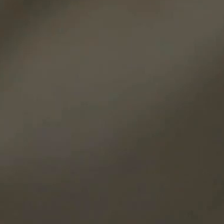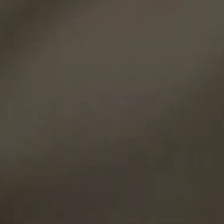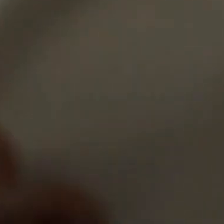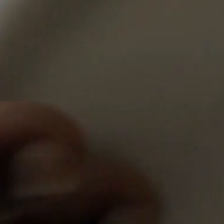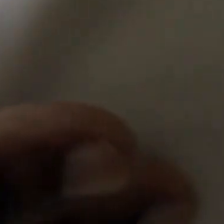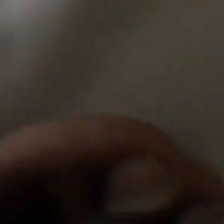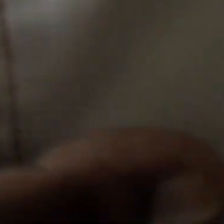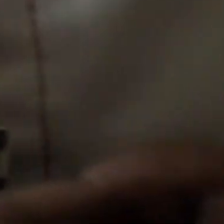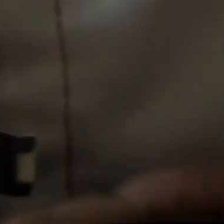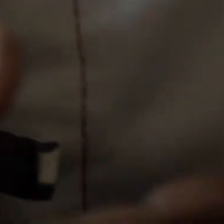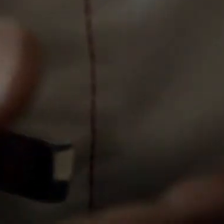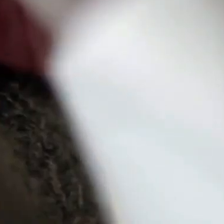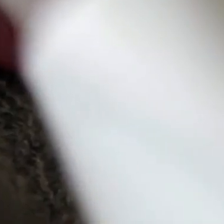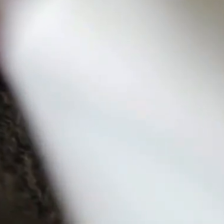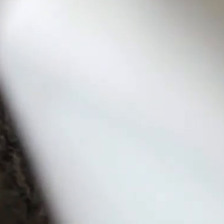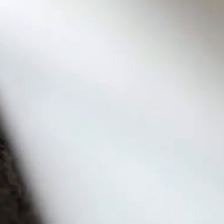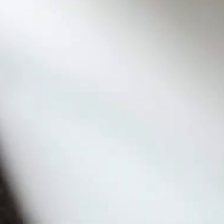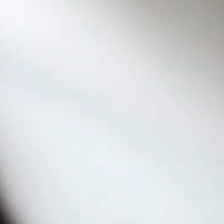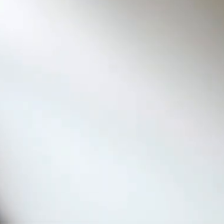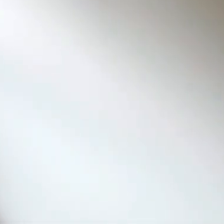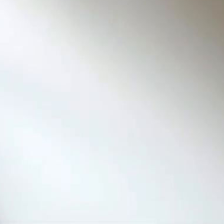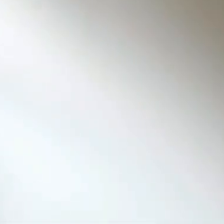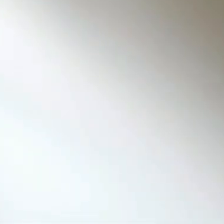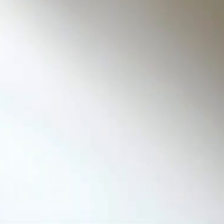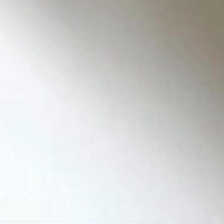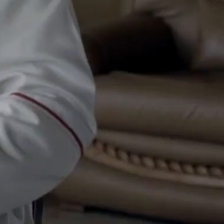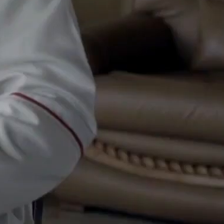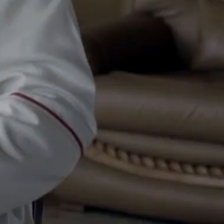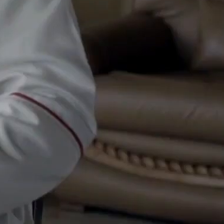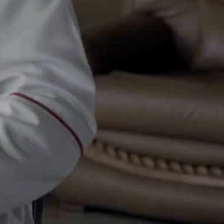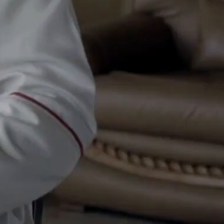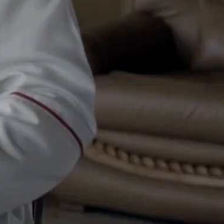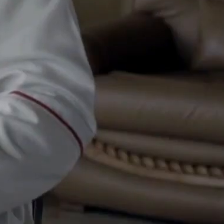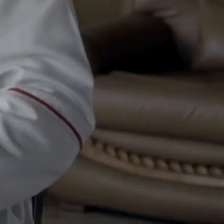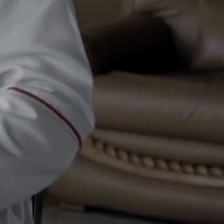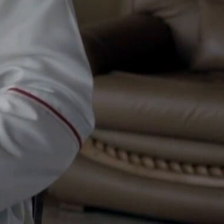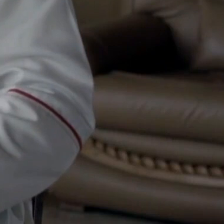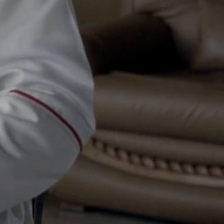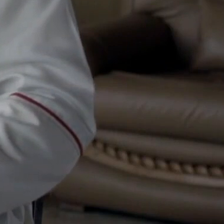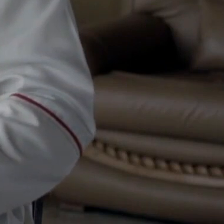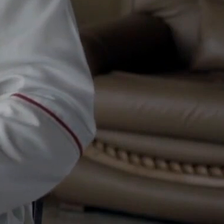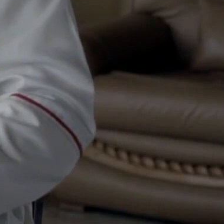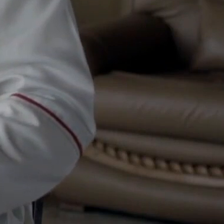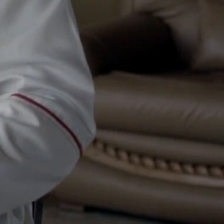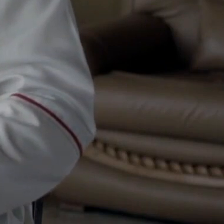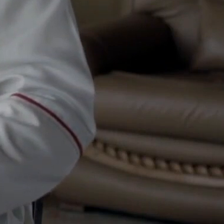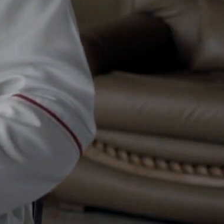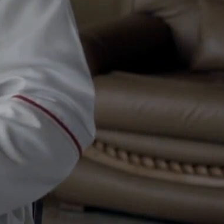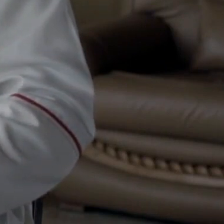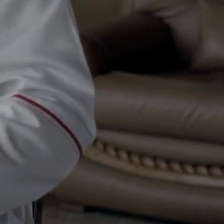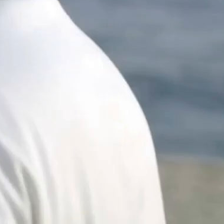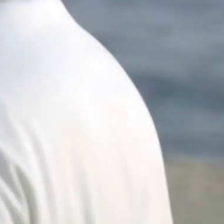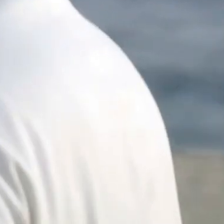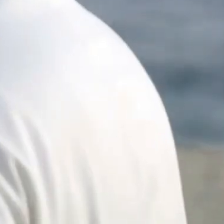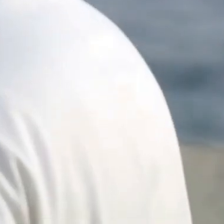In 2011, I was one of the youngest bishops appointed in Africa. Normally, if Rome wants to make you a bishop, they